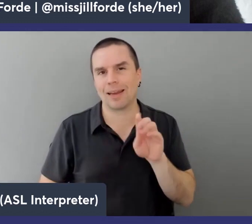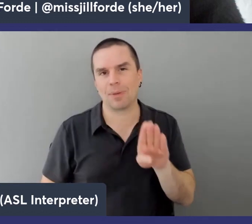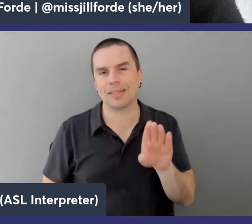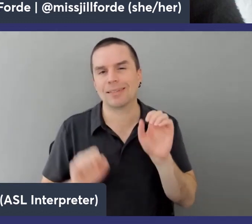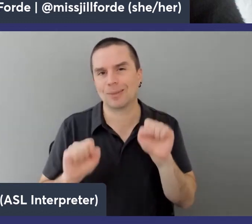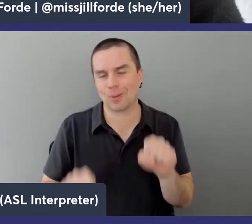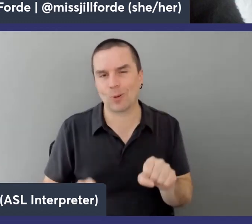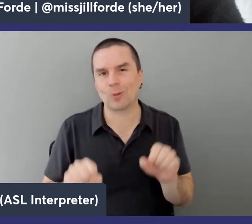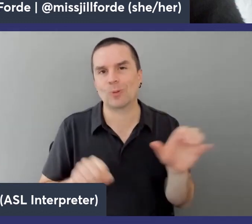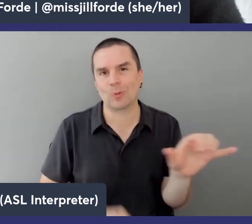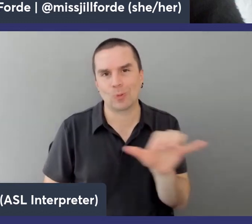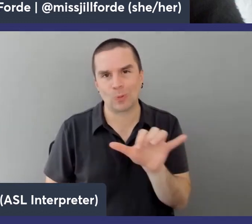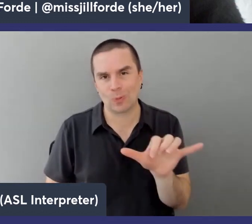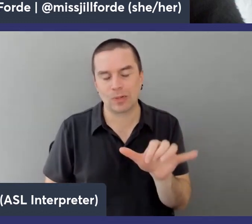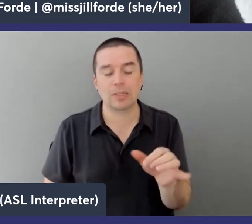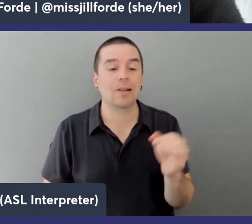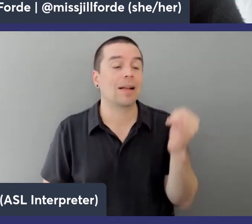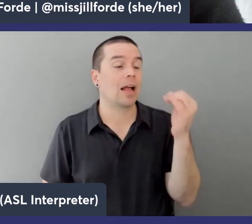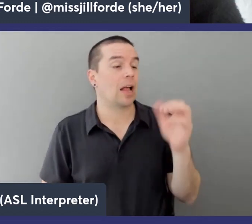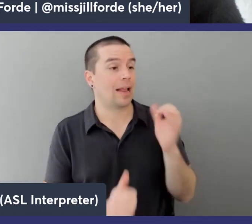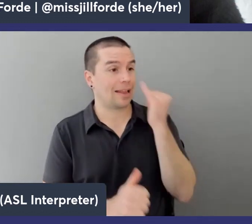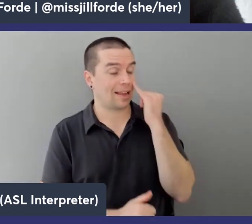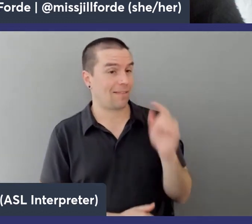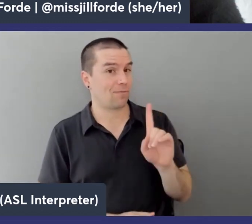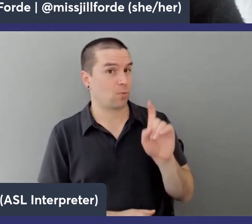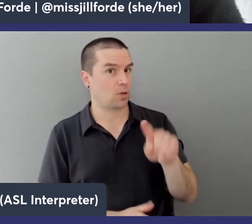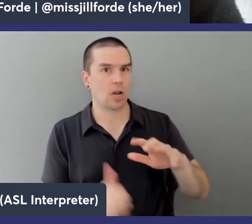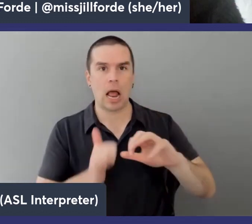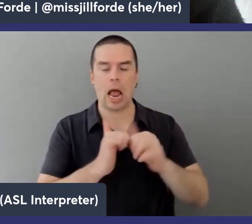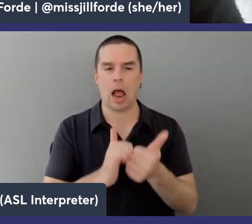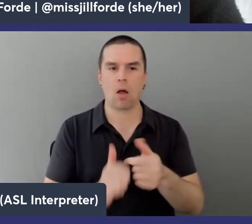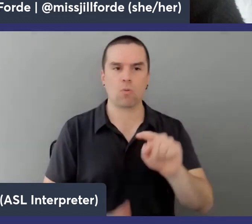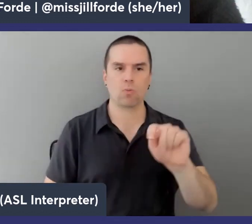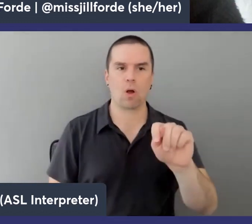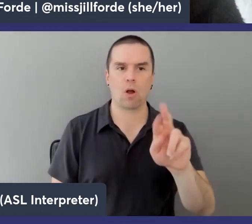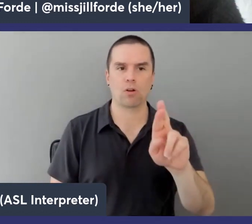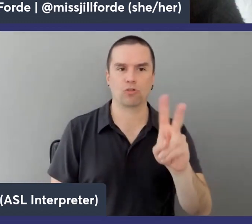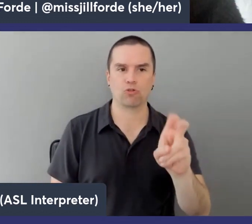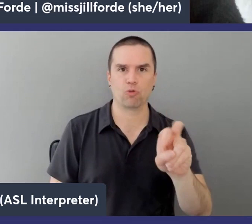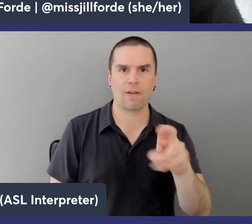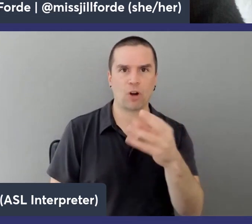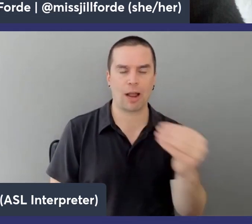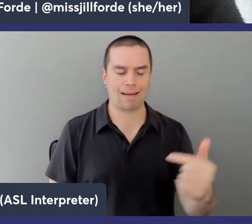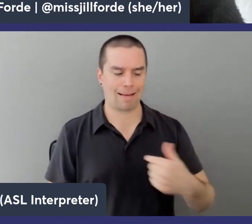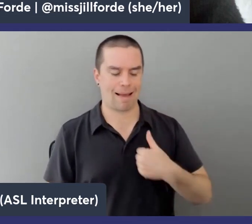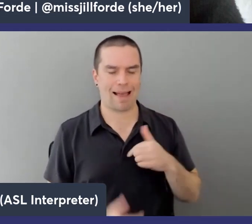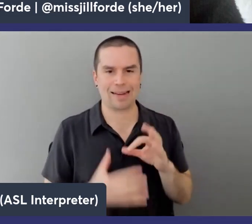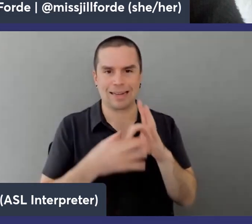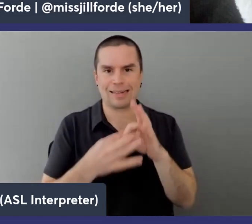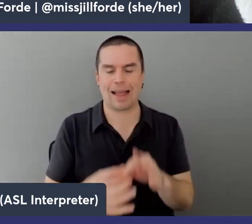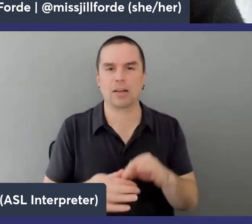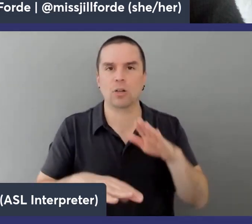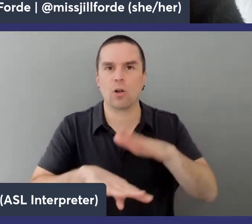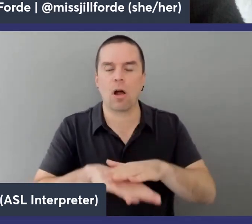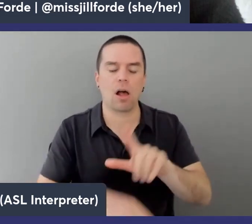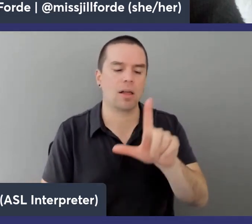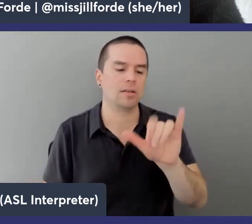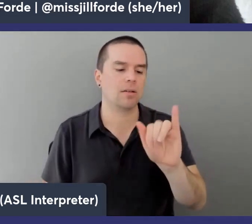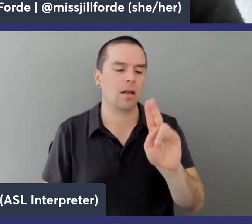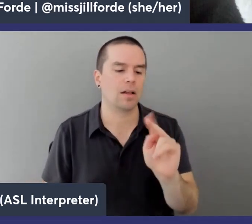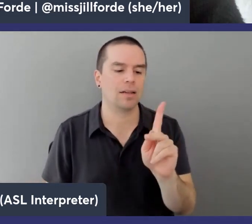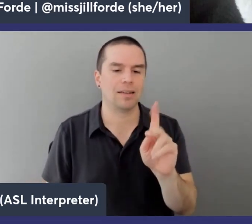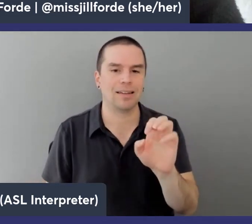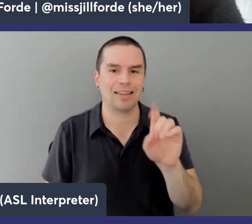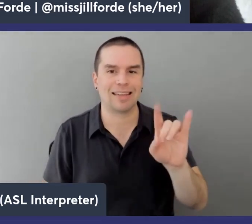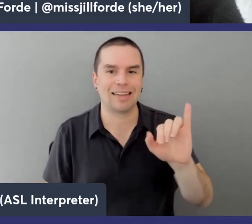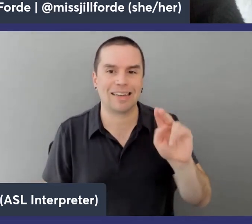answer questions like how are Trevor and I, connected on LinkedIn, or how are we connected on Twitter, that's one that's not as easy to answer